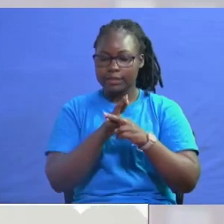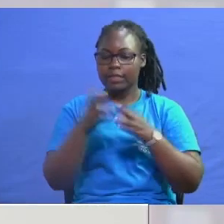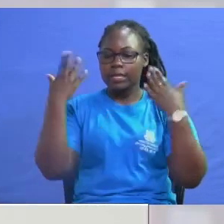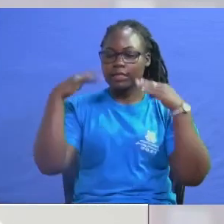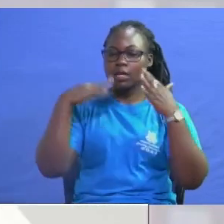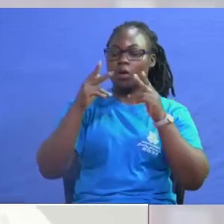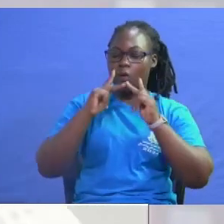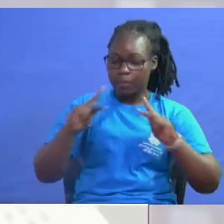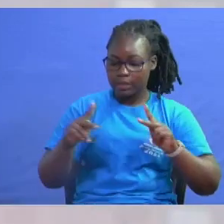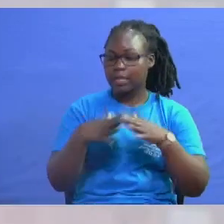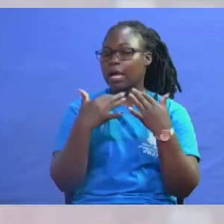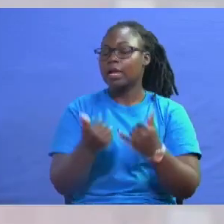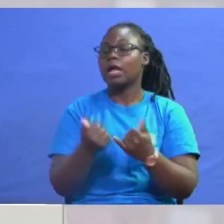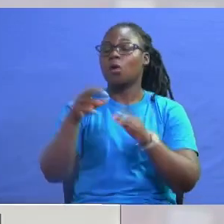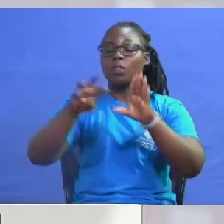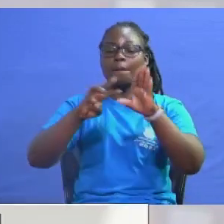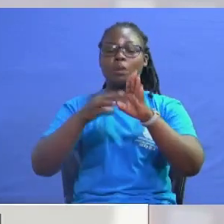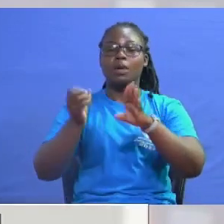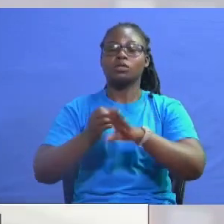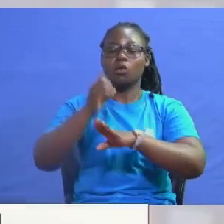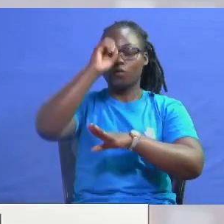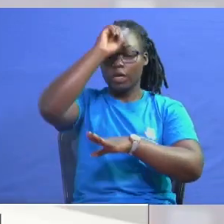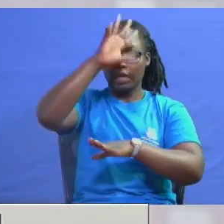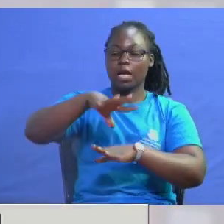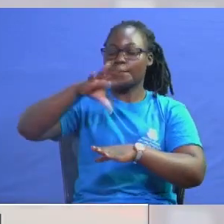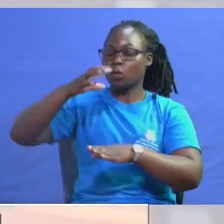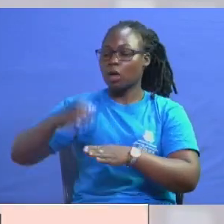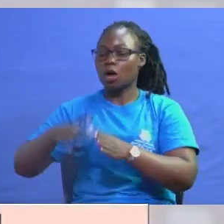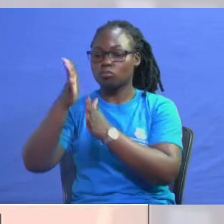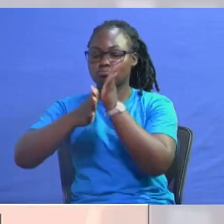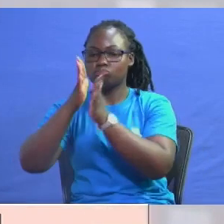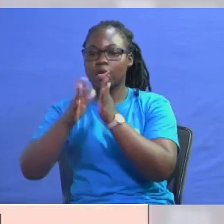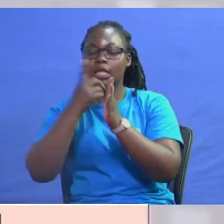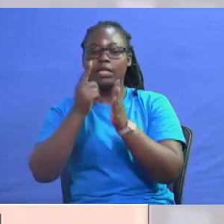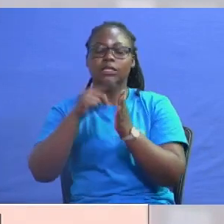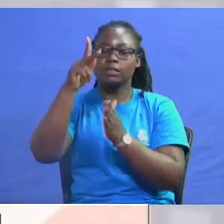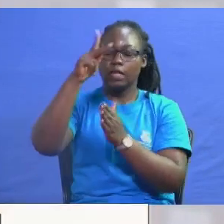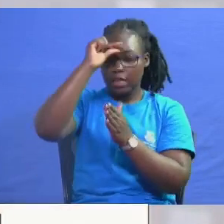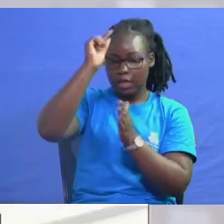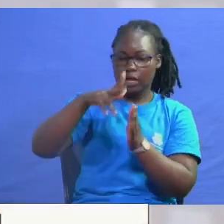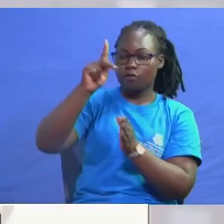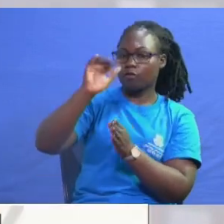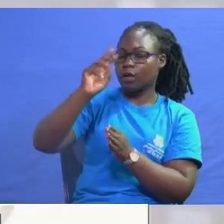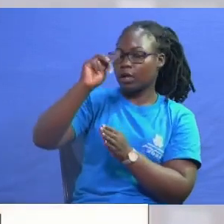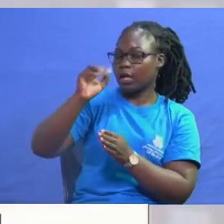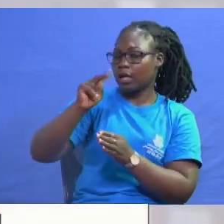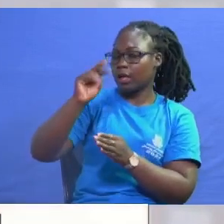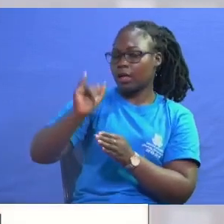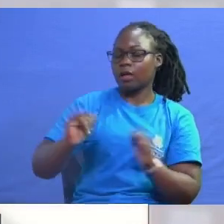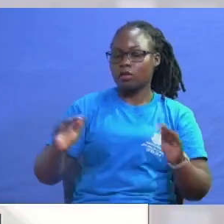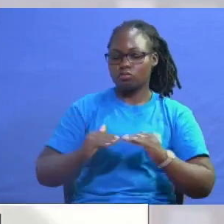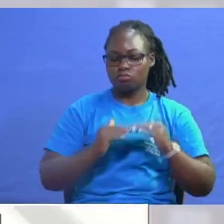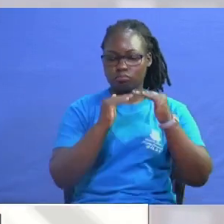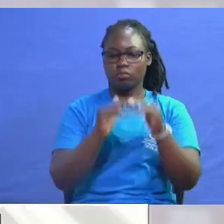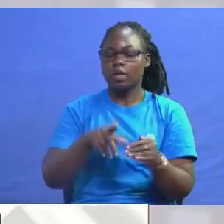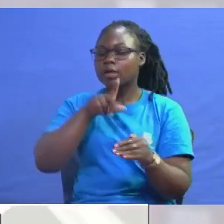Now, members of Kiambu County Assembly have defended Governor Kimani Wamatangi's initiative of promoting chicken